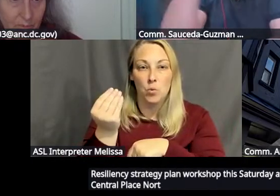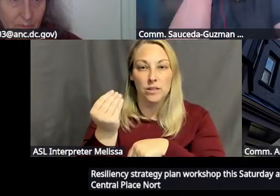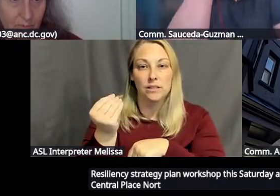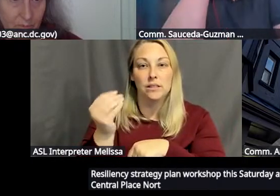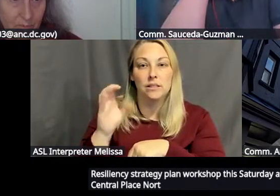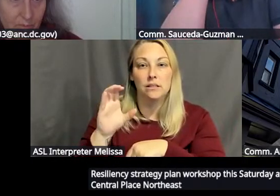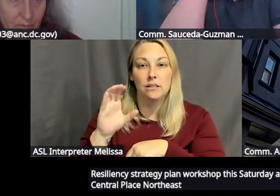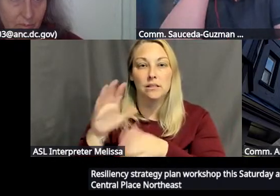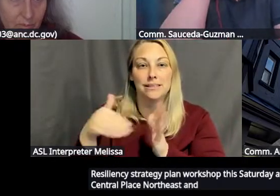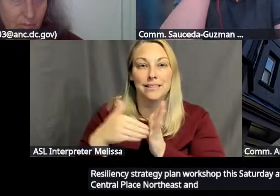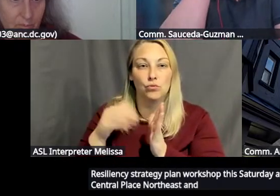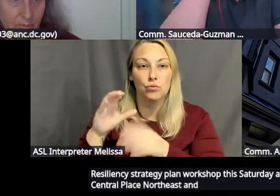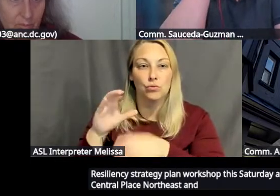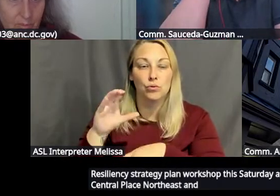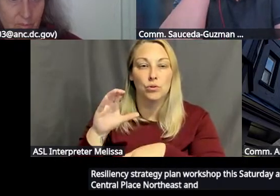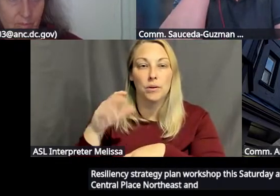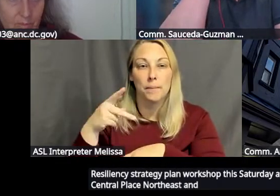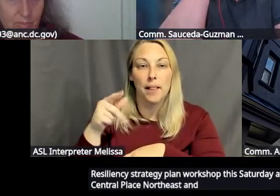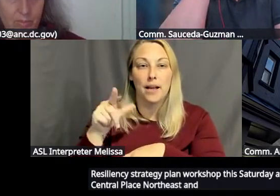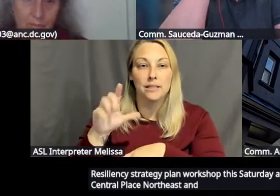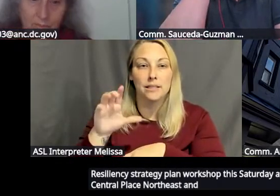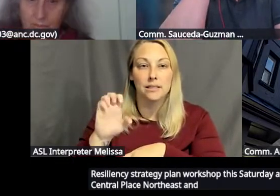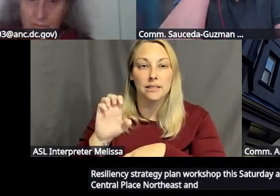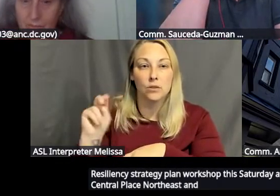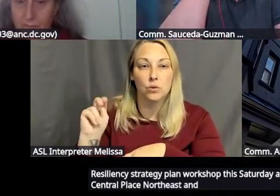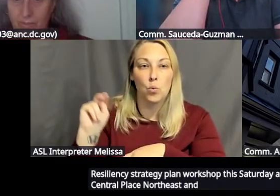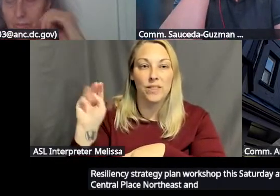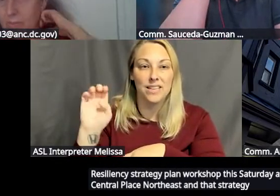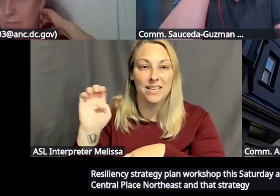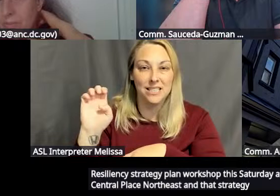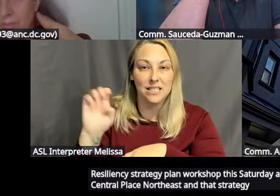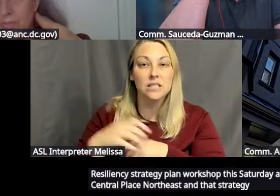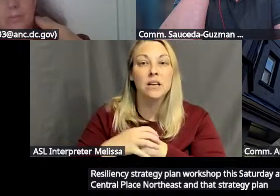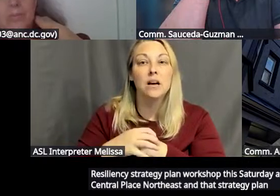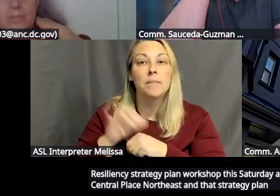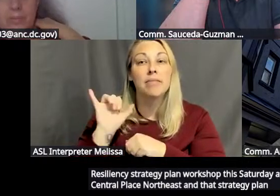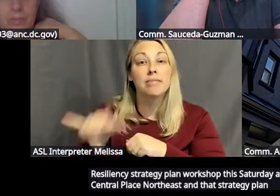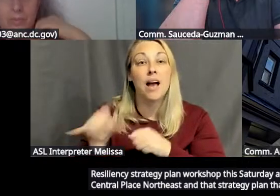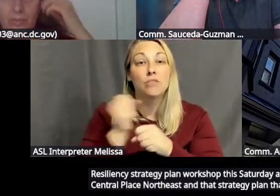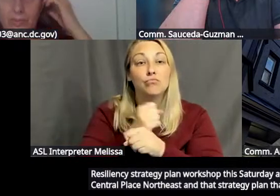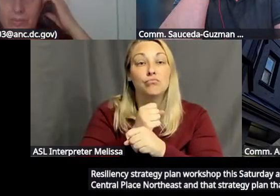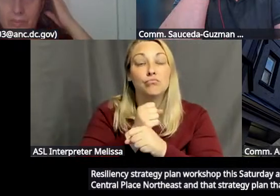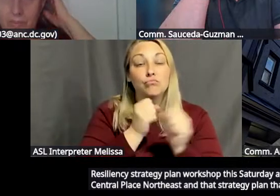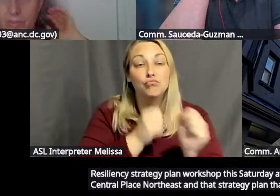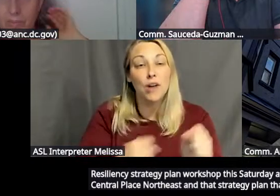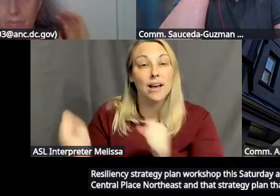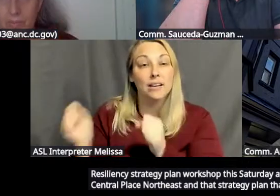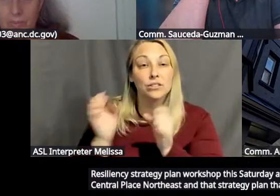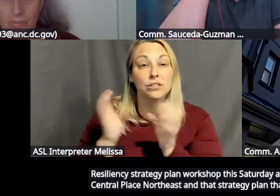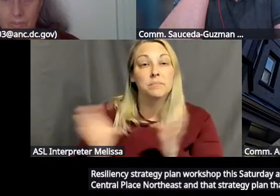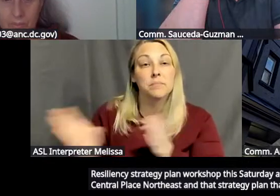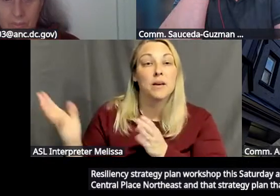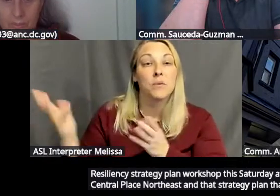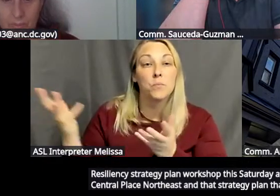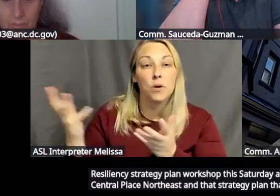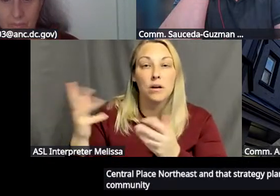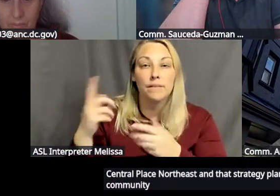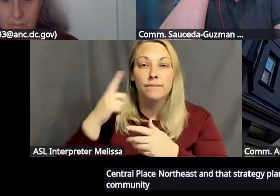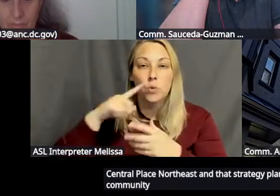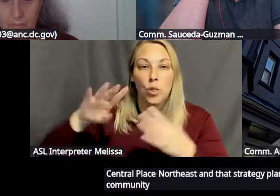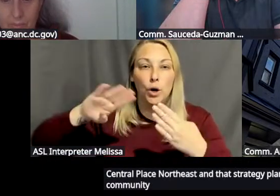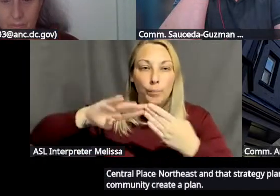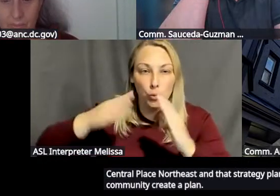And that's a strategy plan that's going to have the community create a